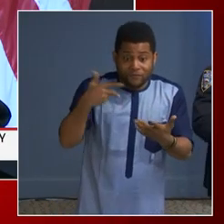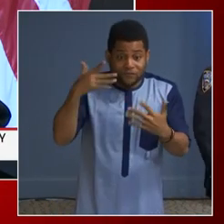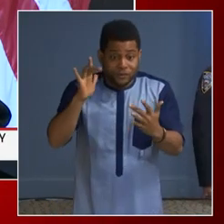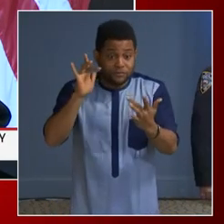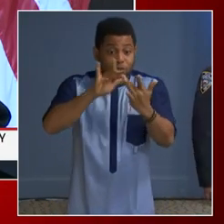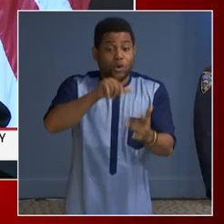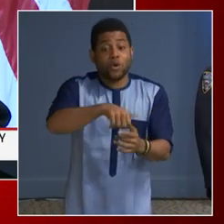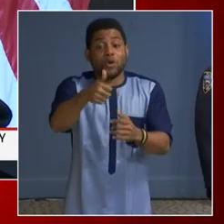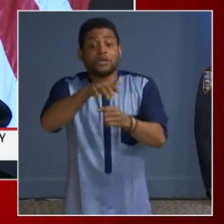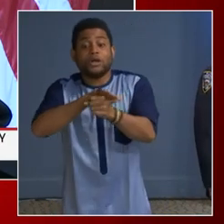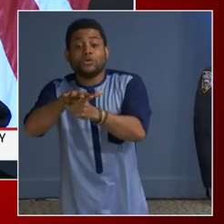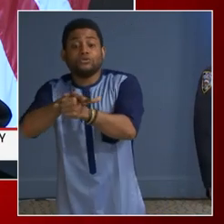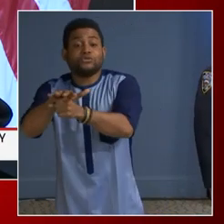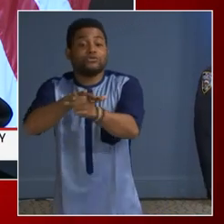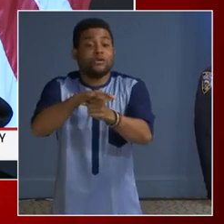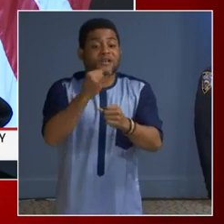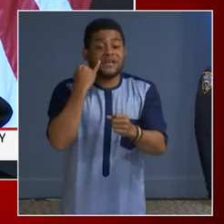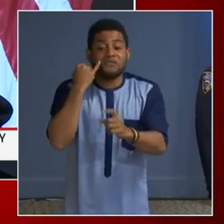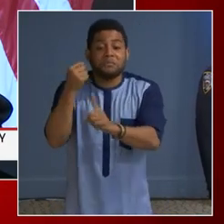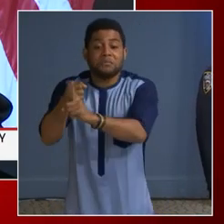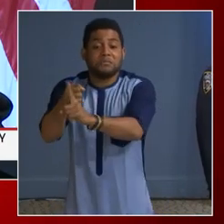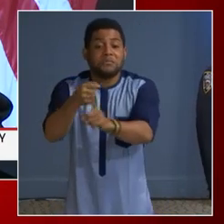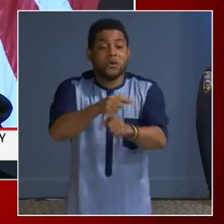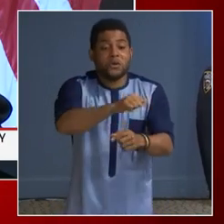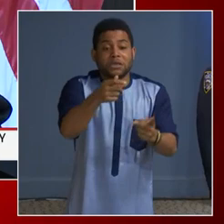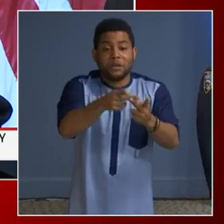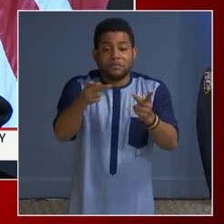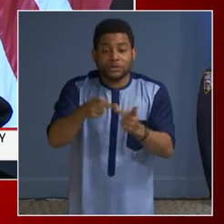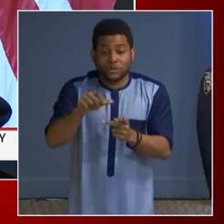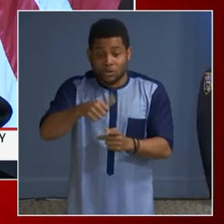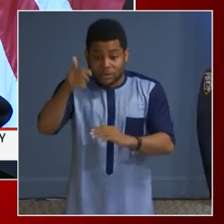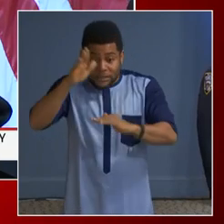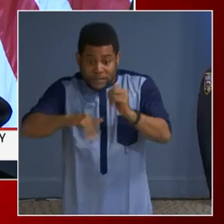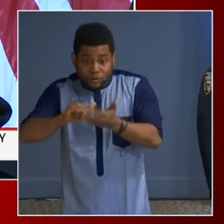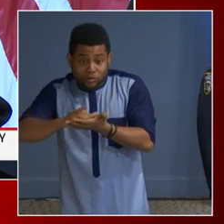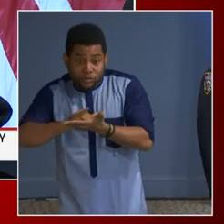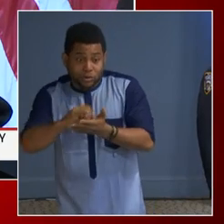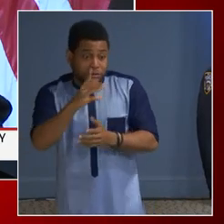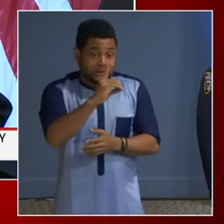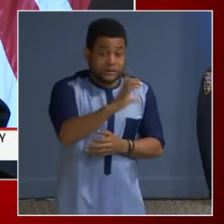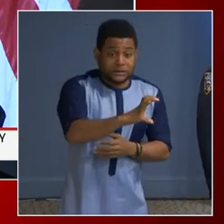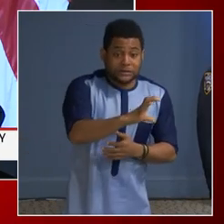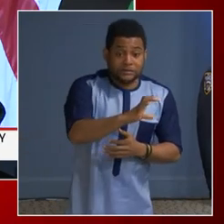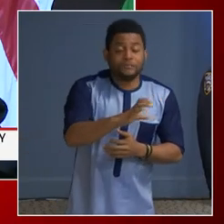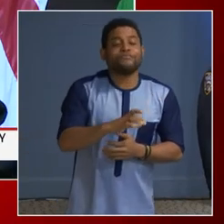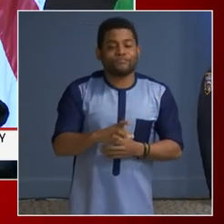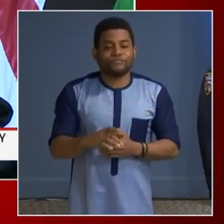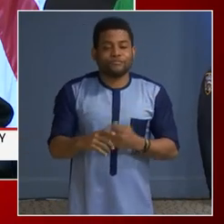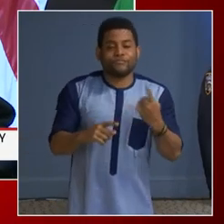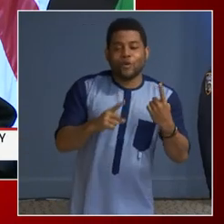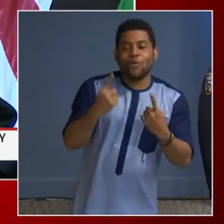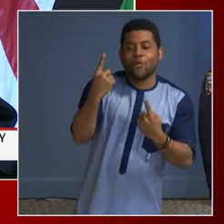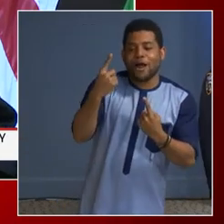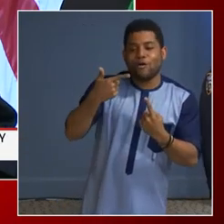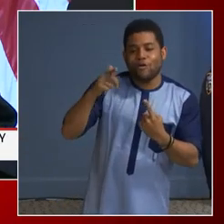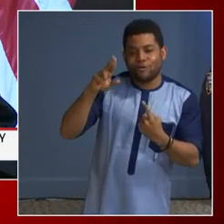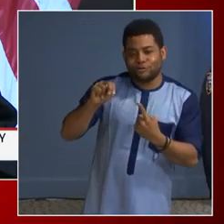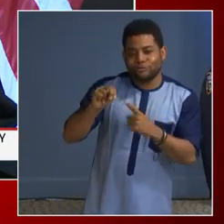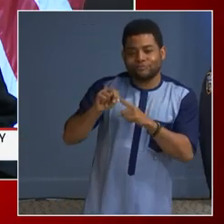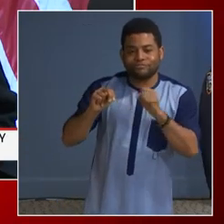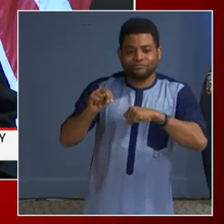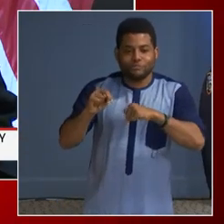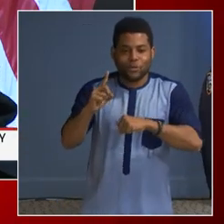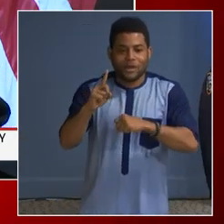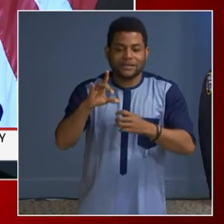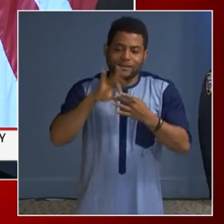see if maybe he has struck in other places other than New York and DC? So one gun, it appears one gun linked to these cases.